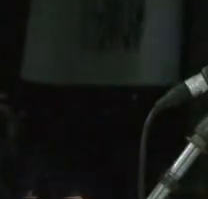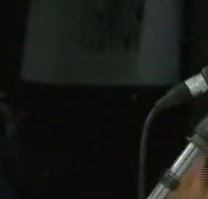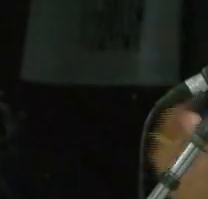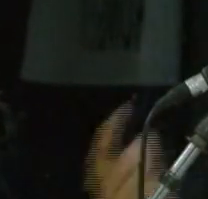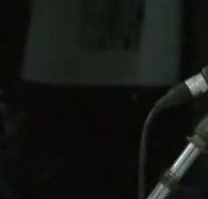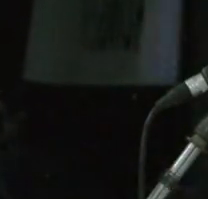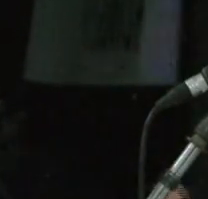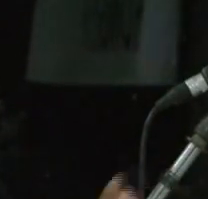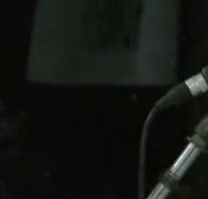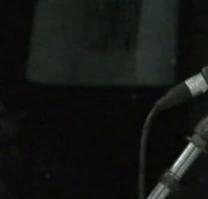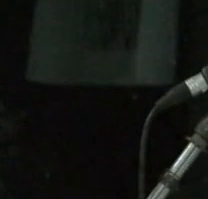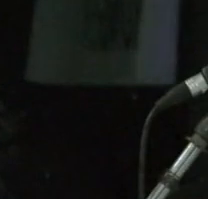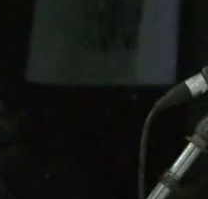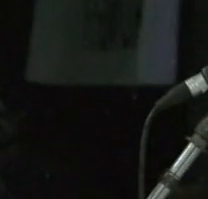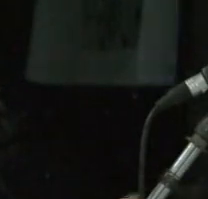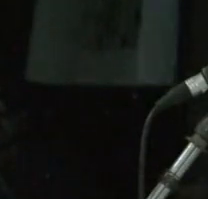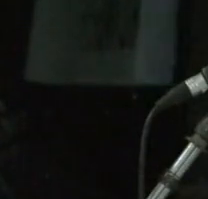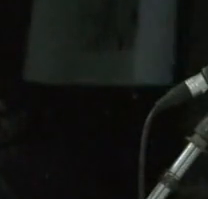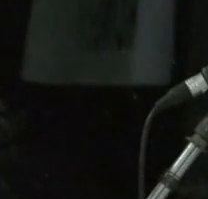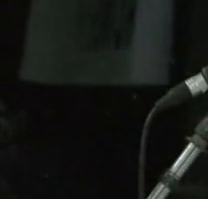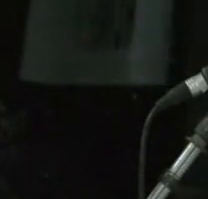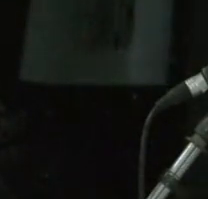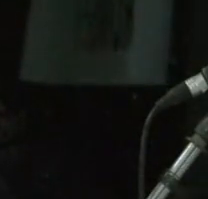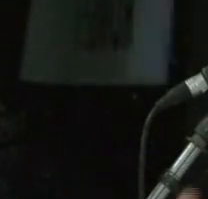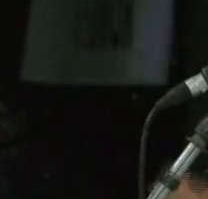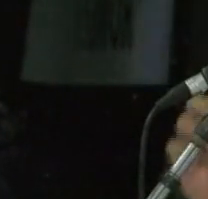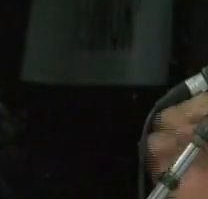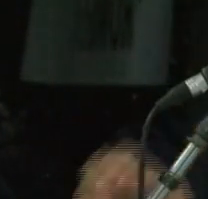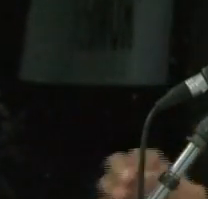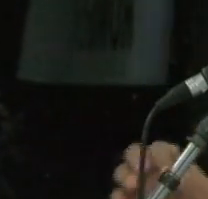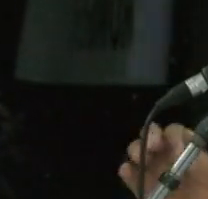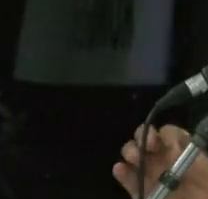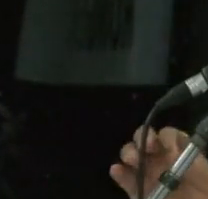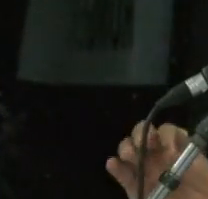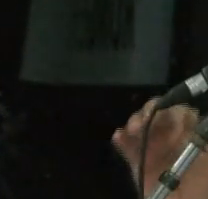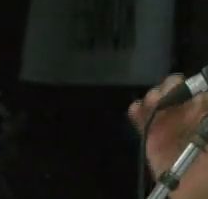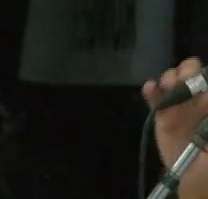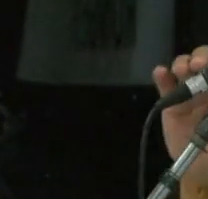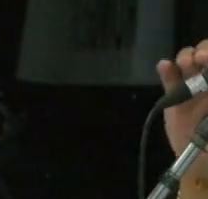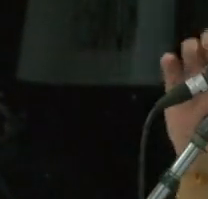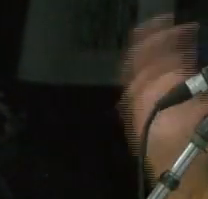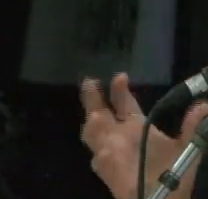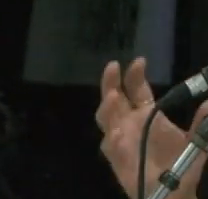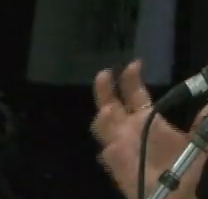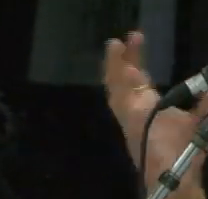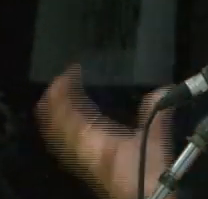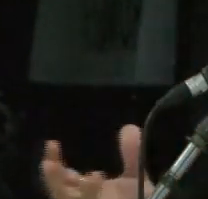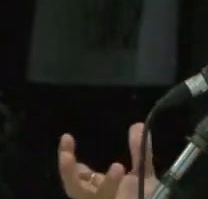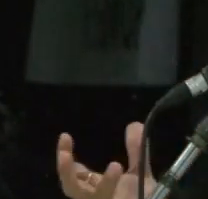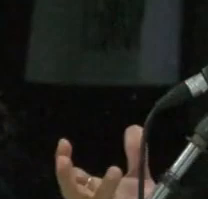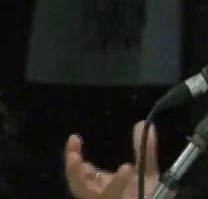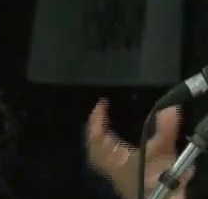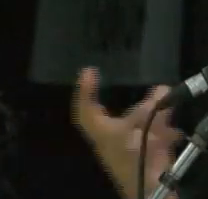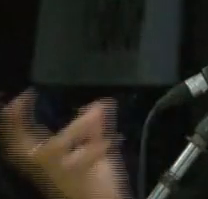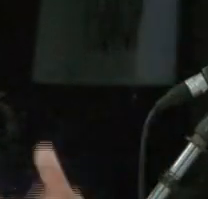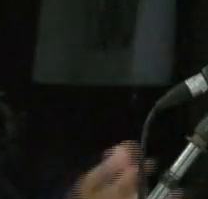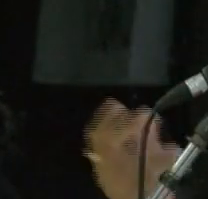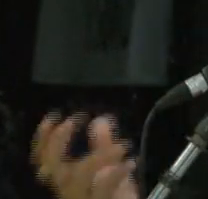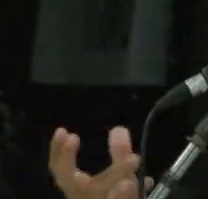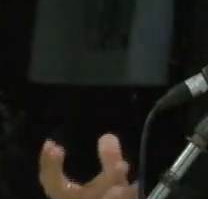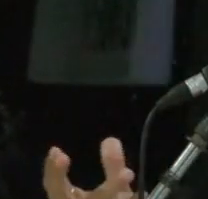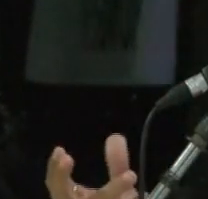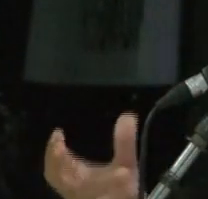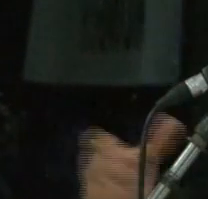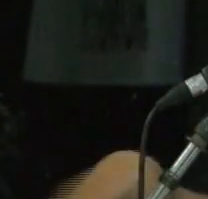within the association, member associations, and the best players will be picked from all